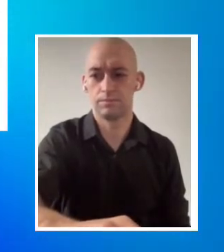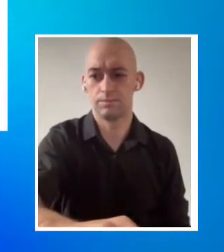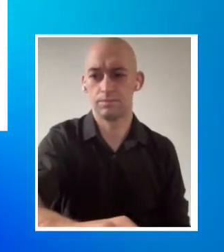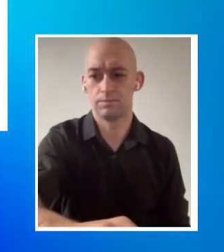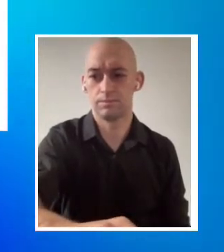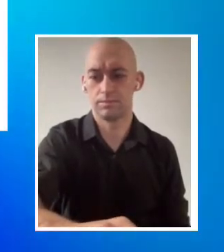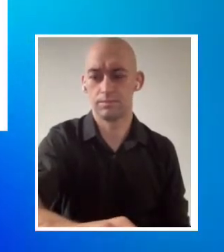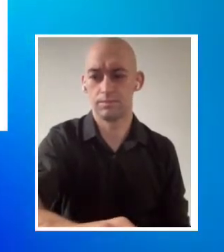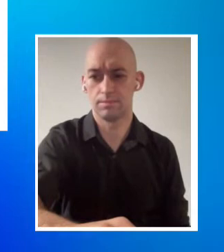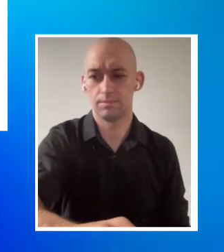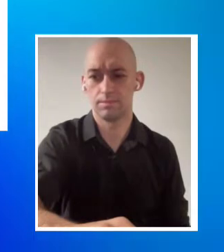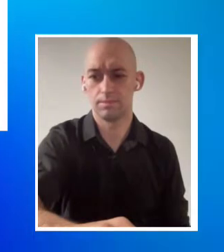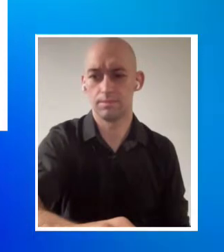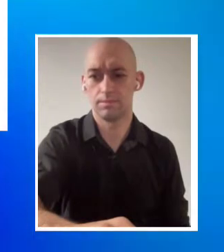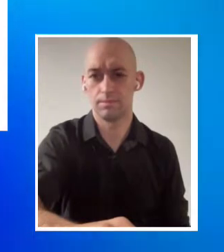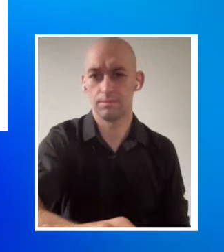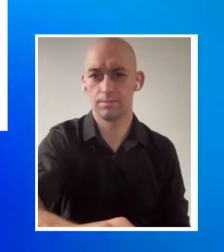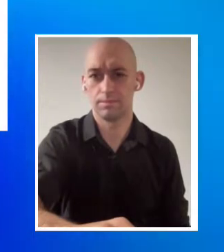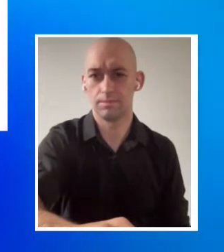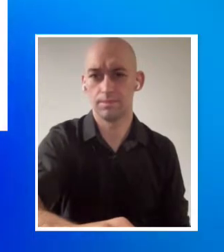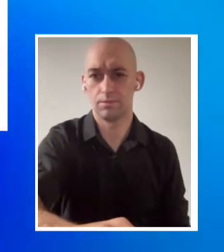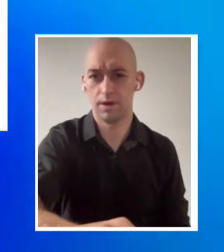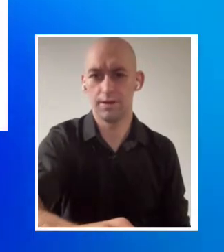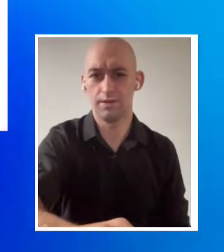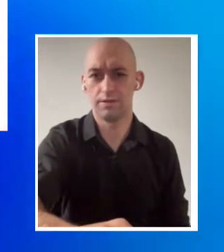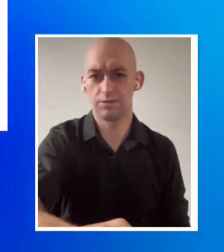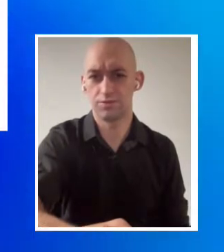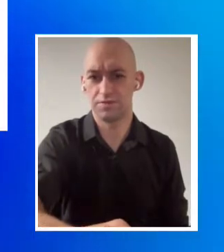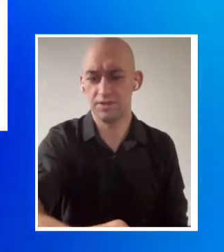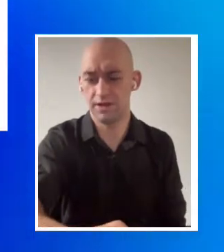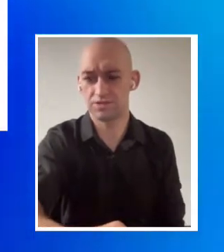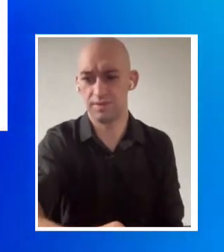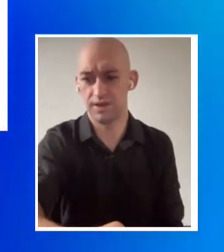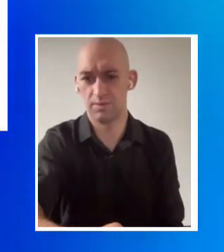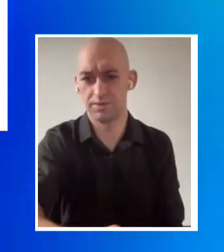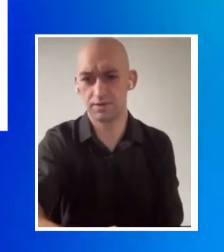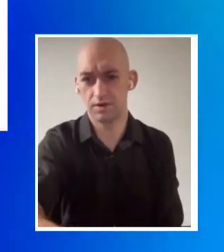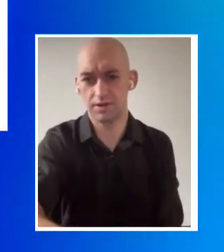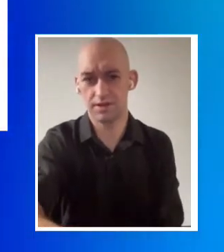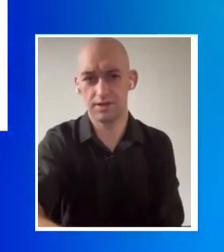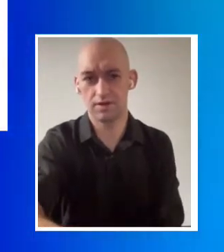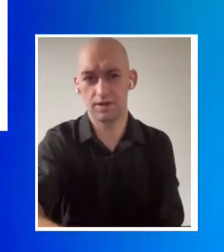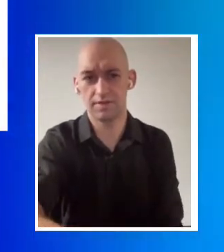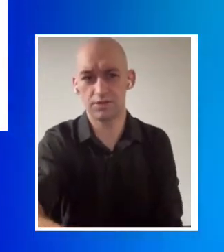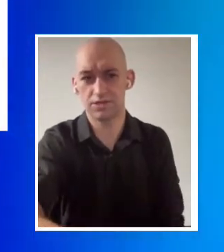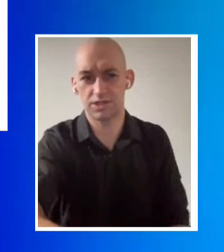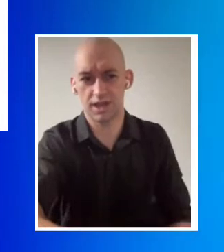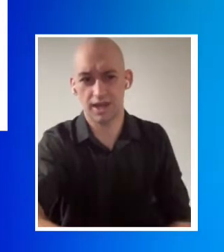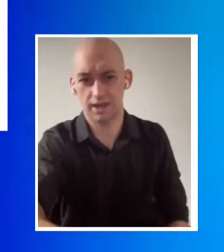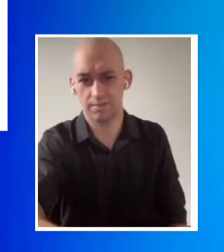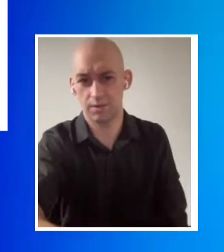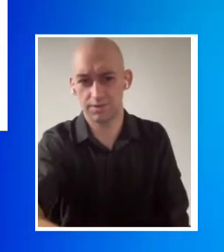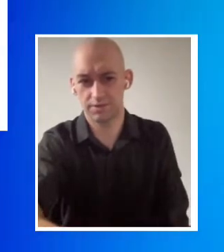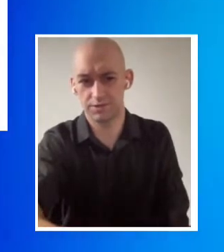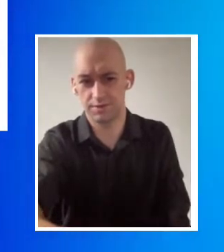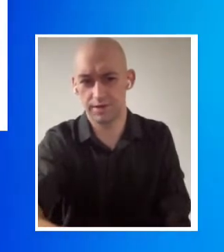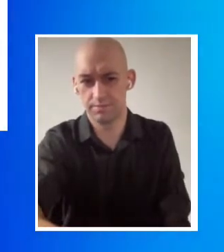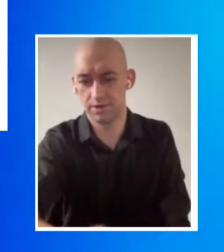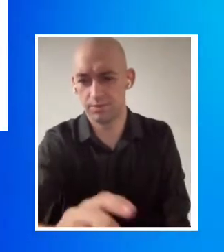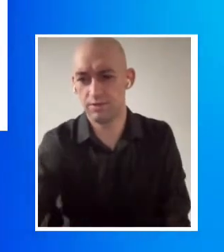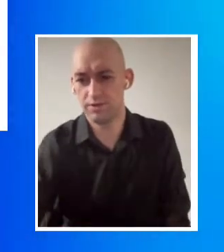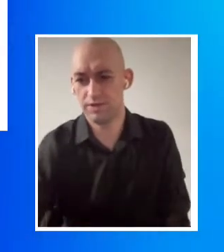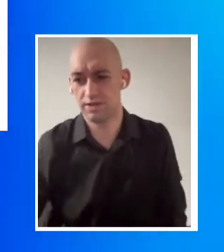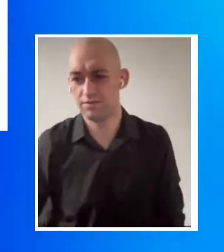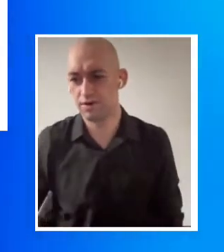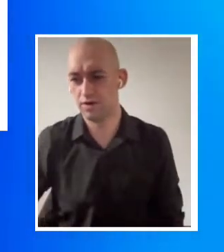able to add them in, and just at the very end, before we sign off, one more time to copy and paste the information into